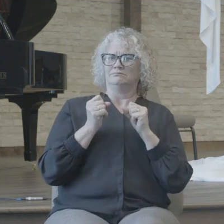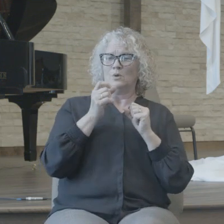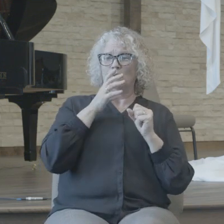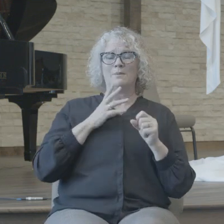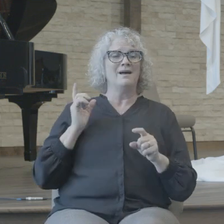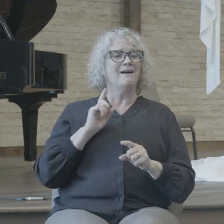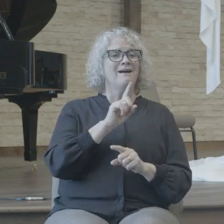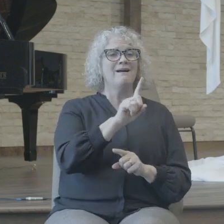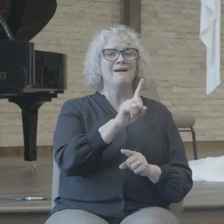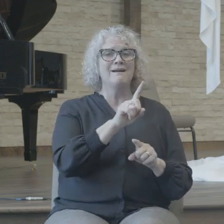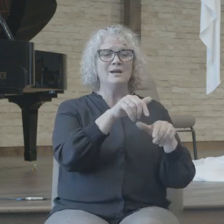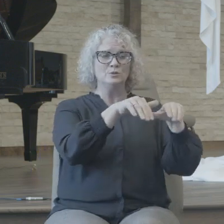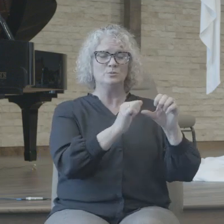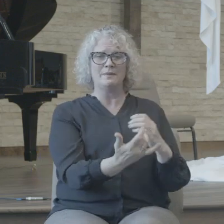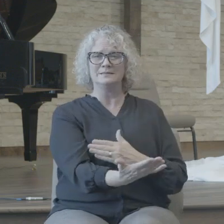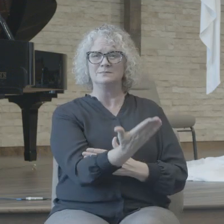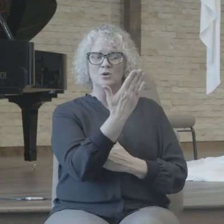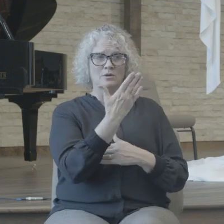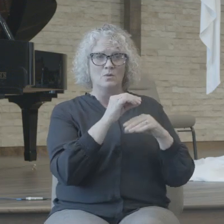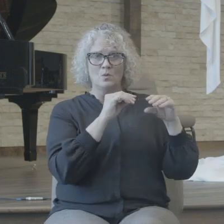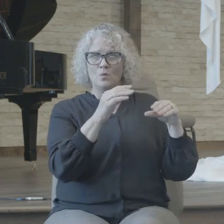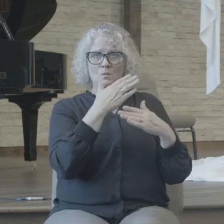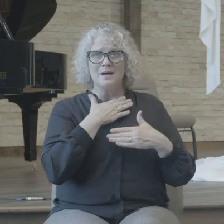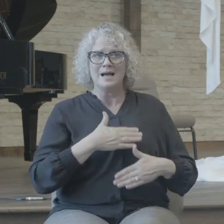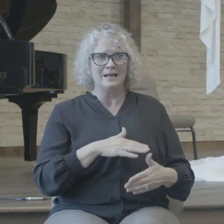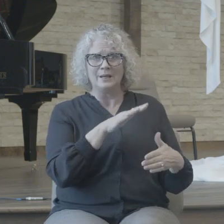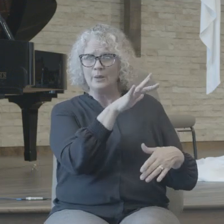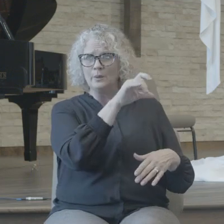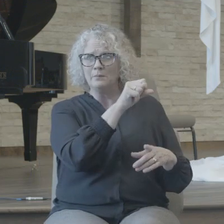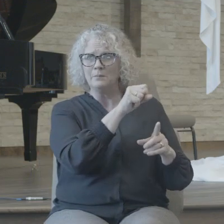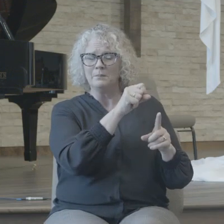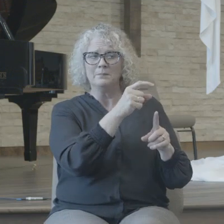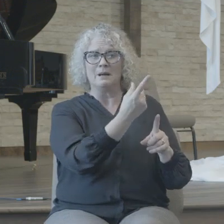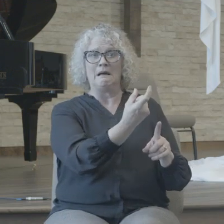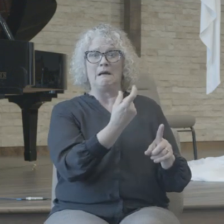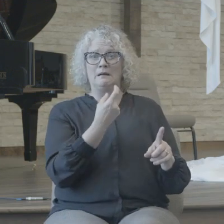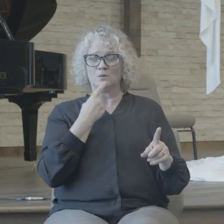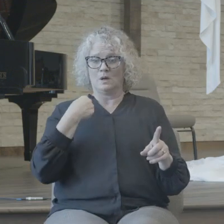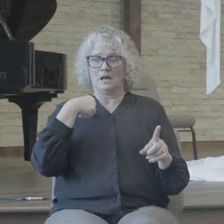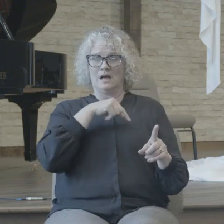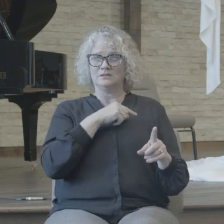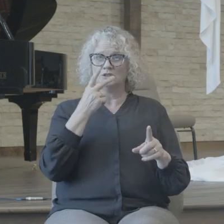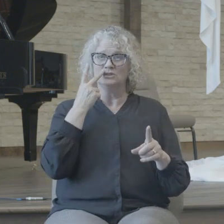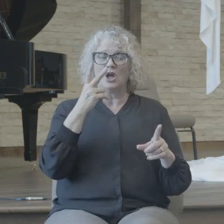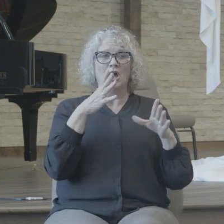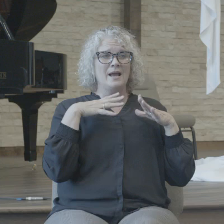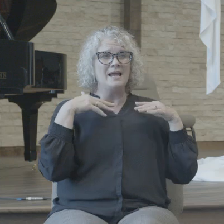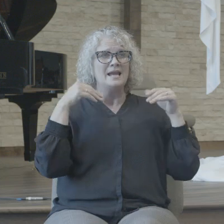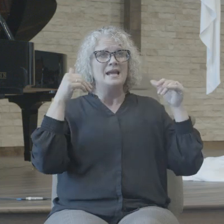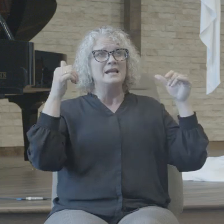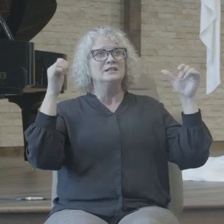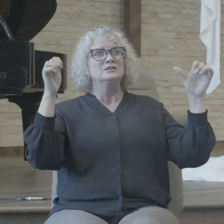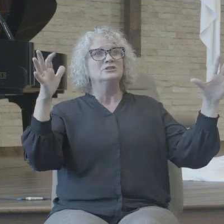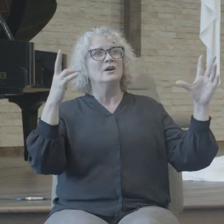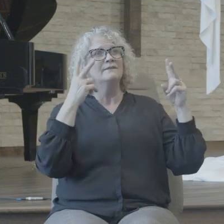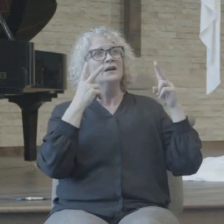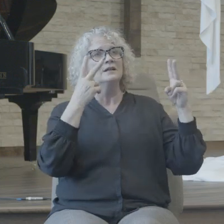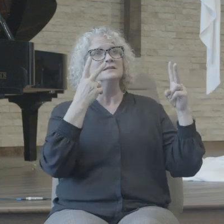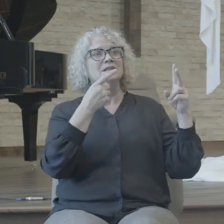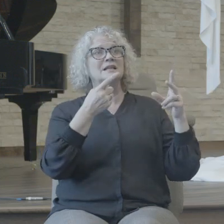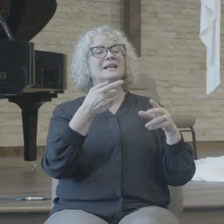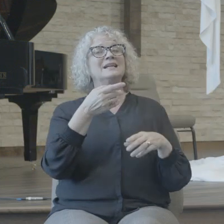didn't find his body. They came and told us that they had seen a vision of angels who said he was